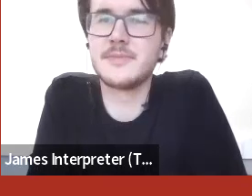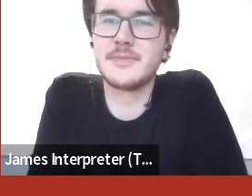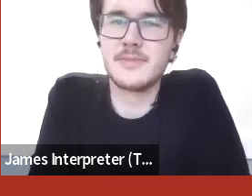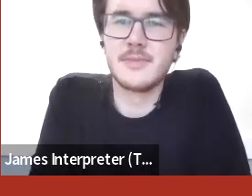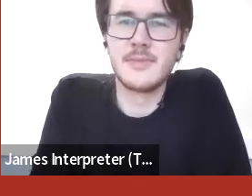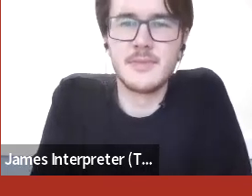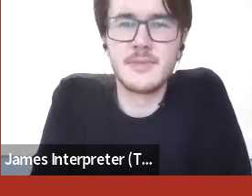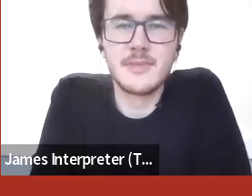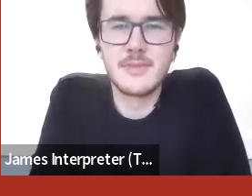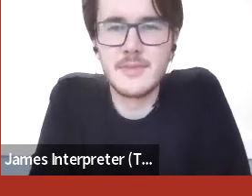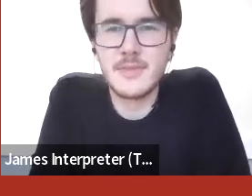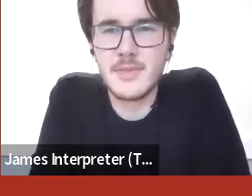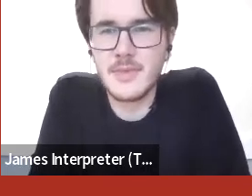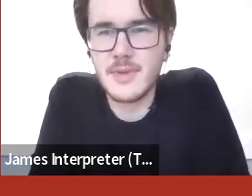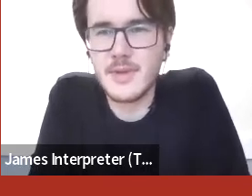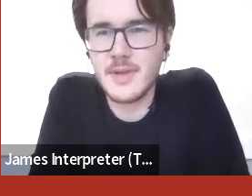R,